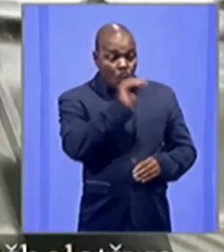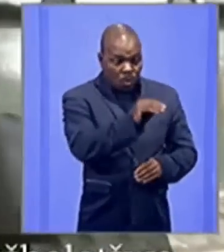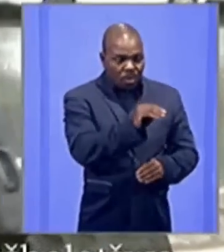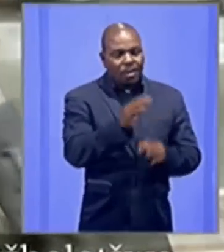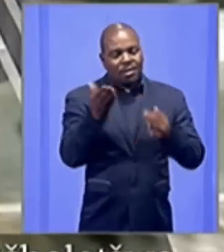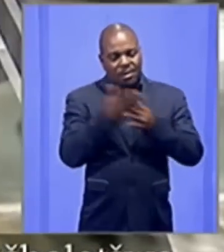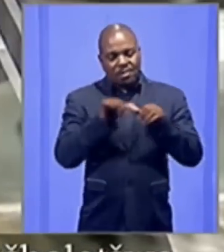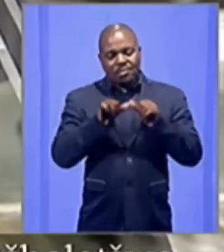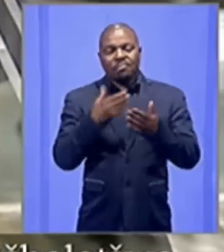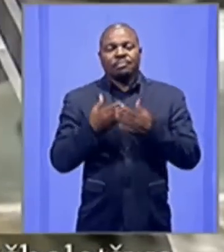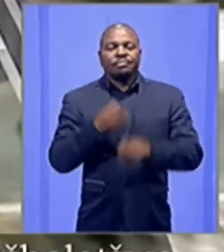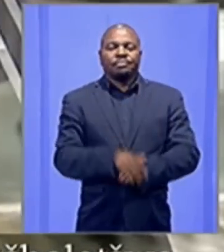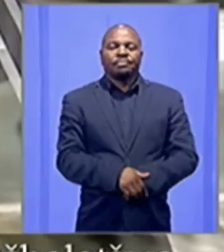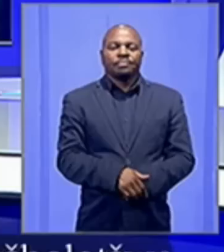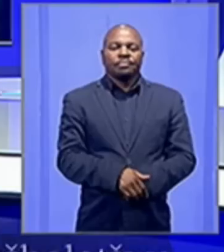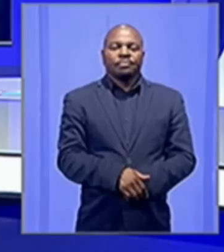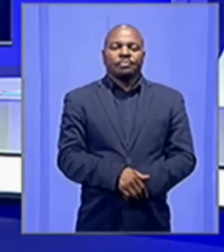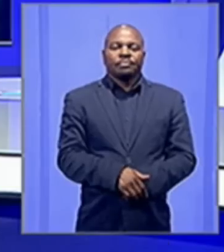tšwelela.